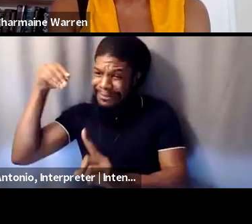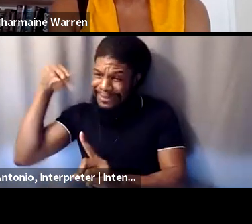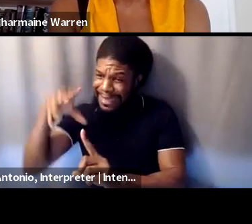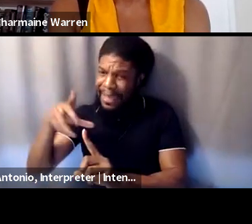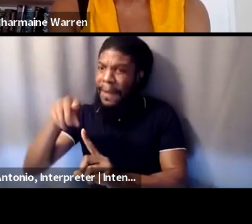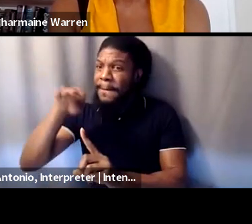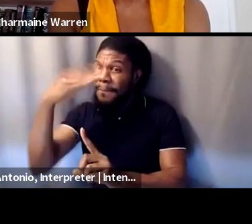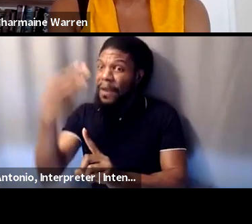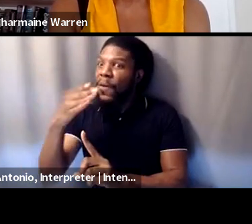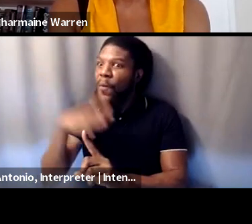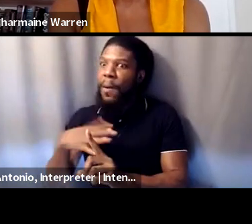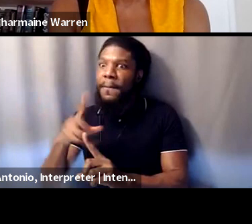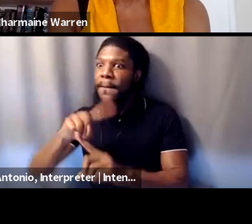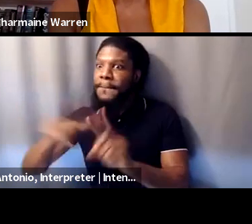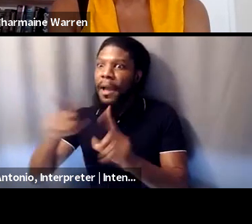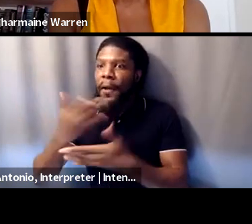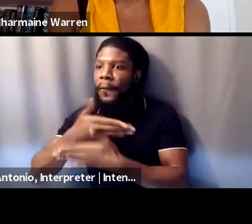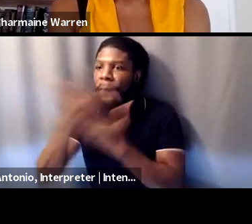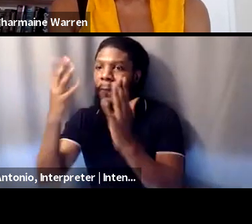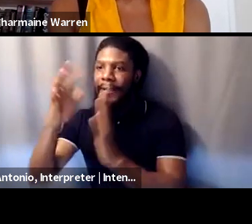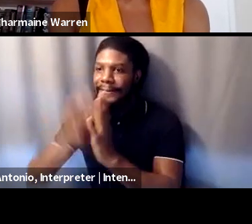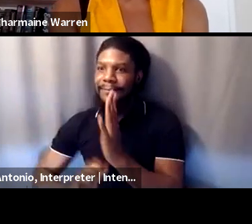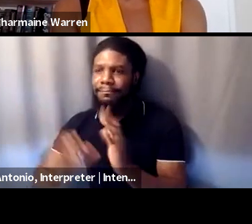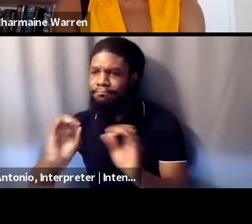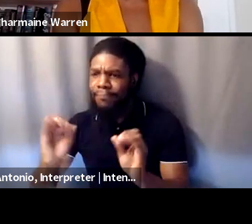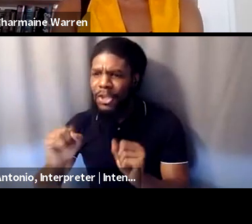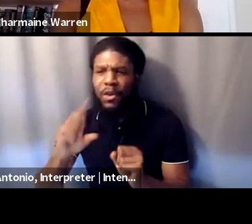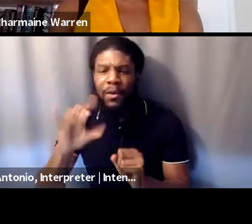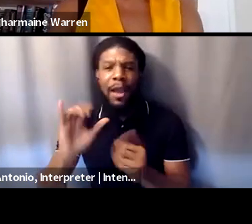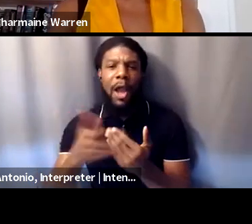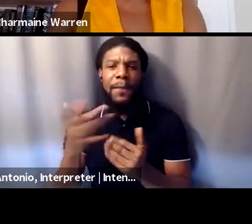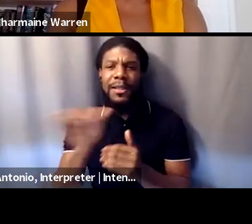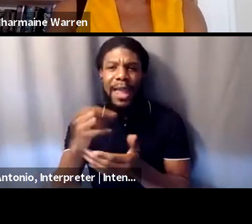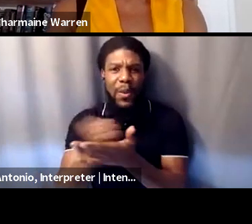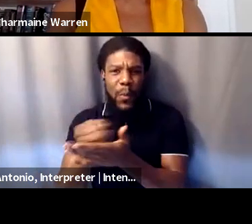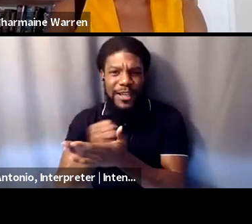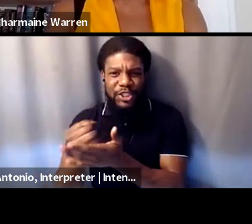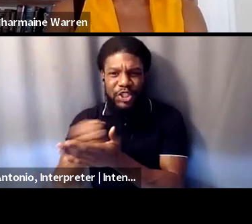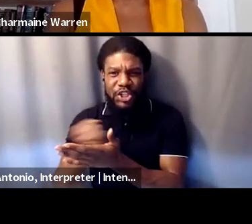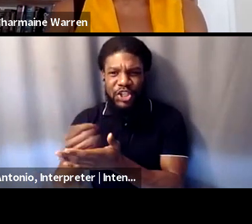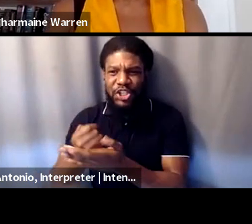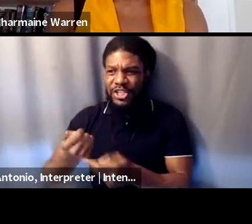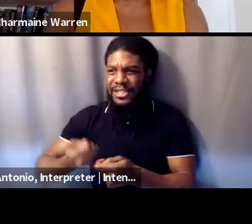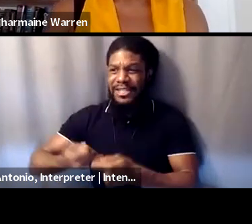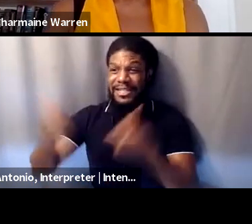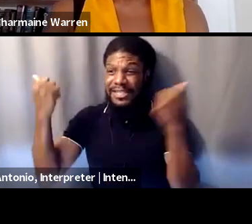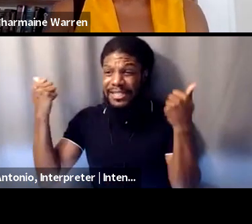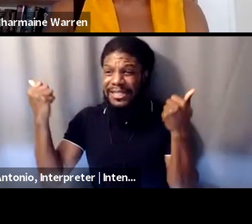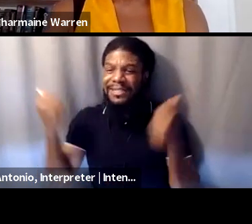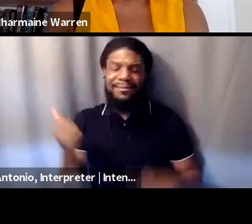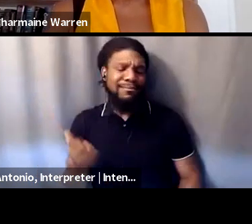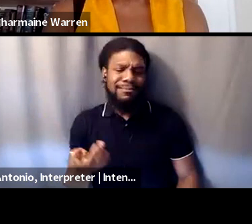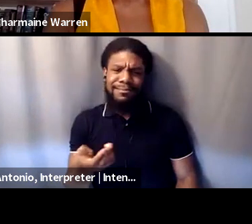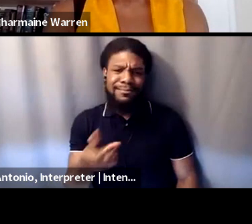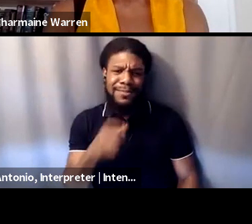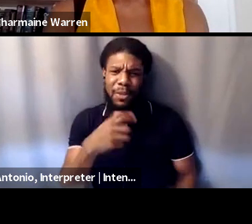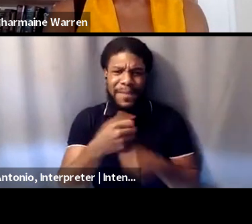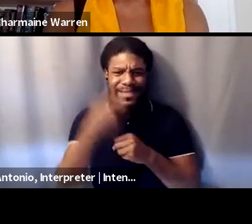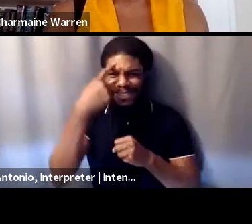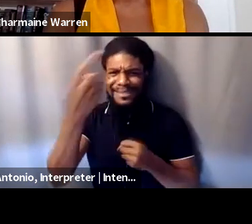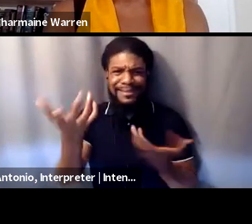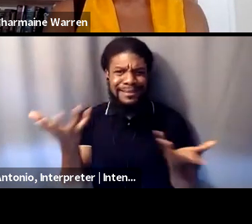of erasure is literally not the answer and makes no goddamn sense in this. But you know